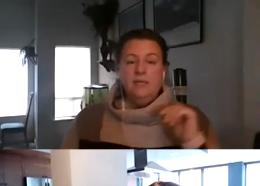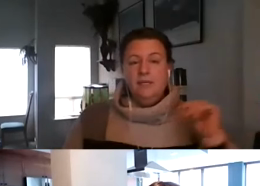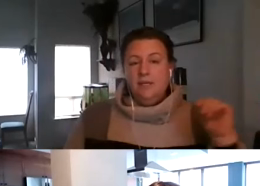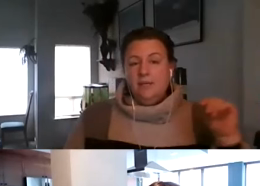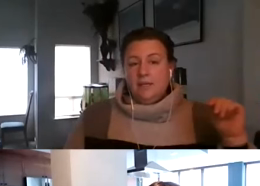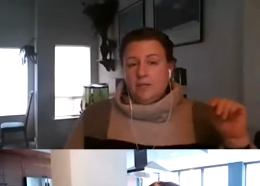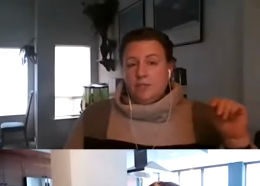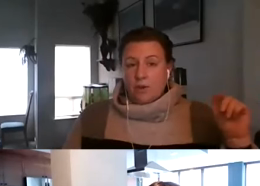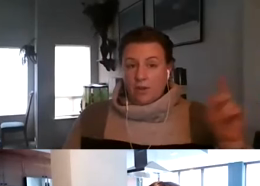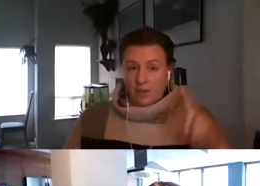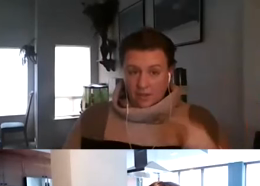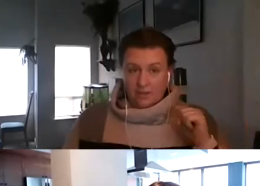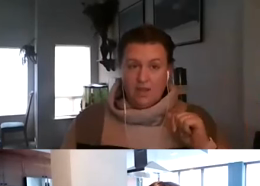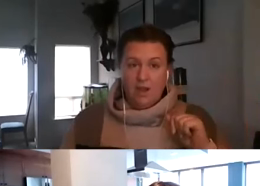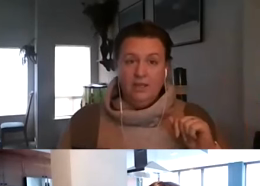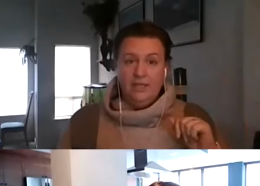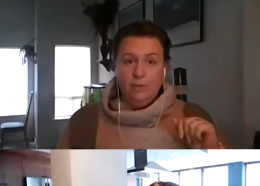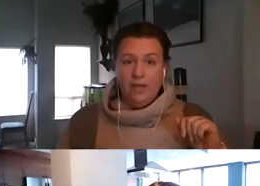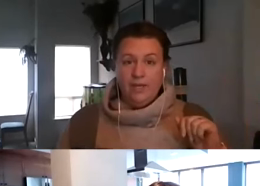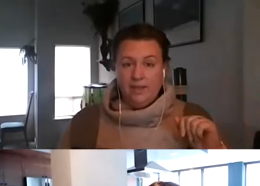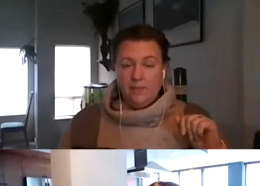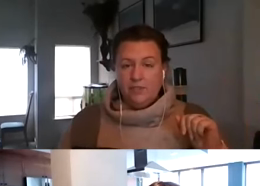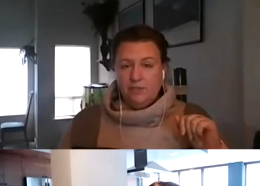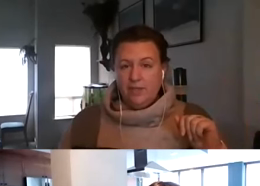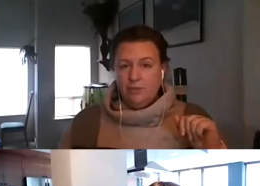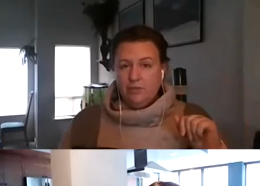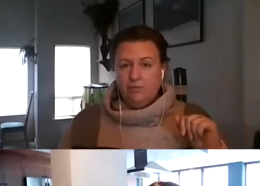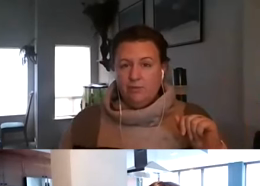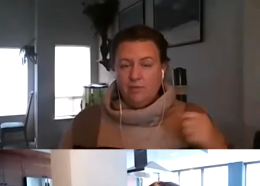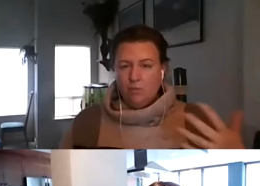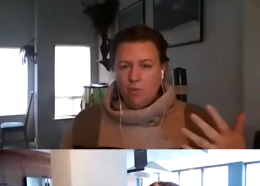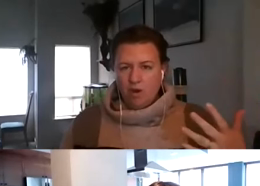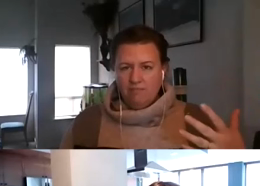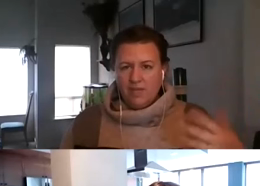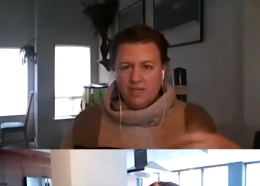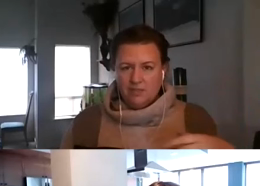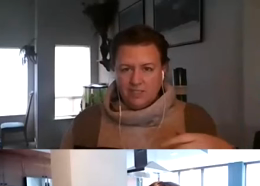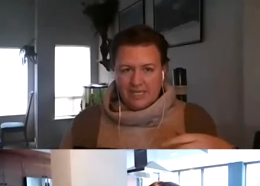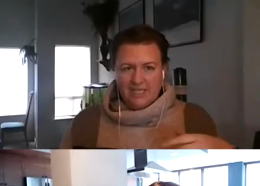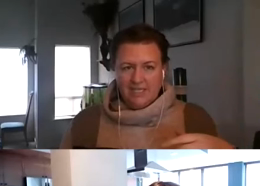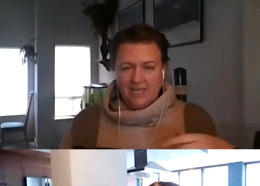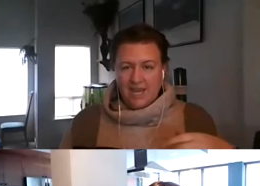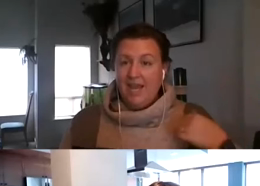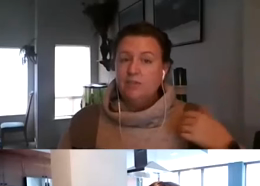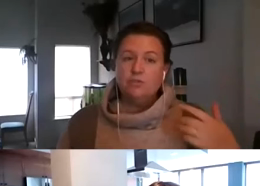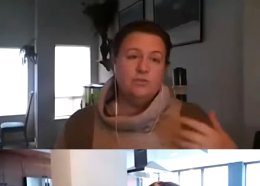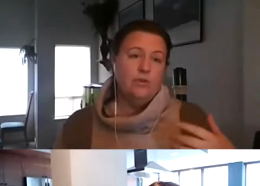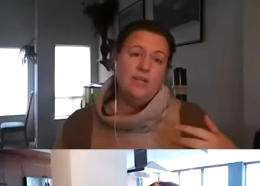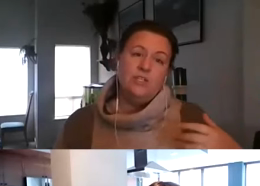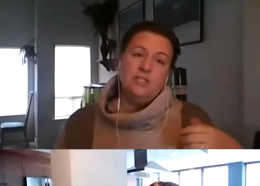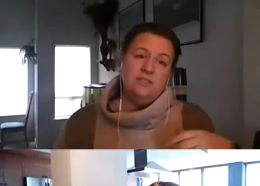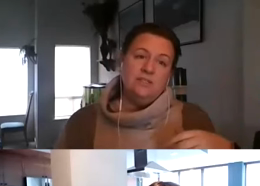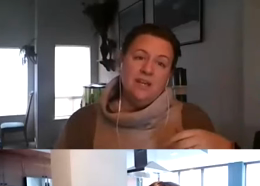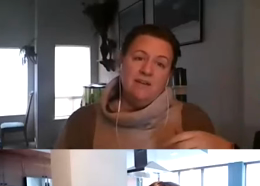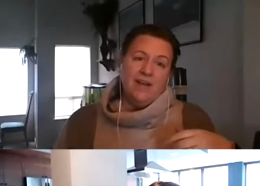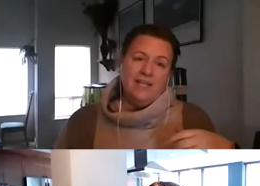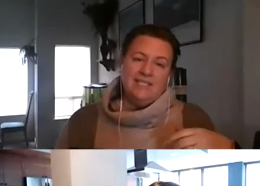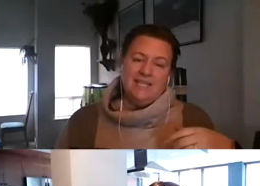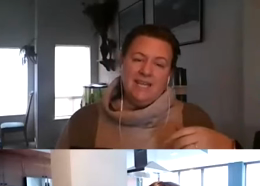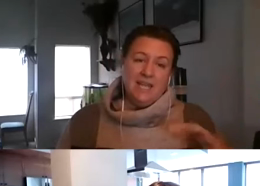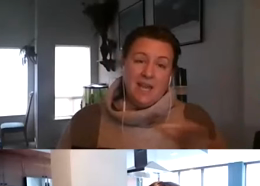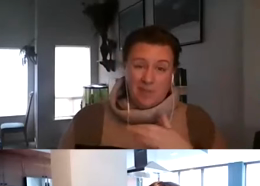in. So I call clinic one, and the person who answers the form is warm, understanding, answers